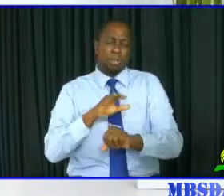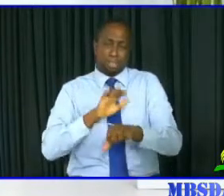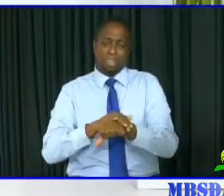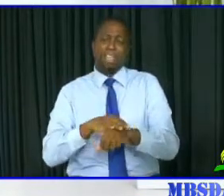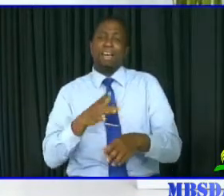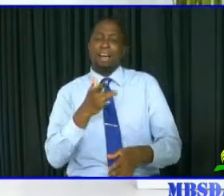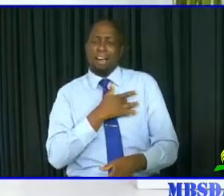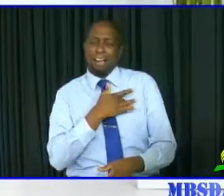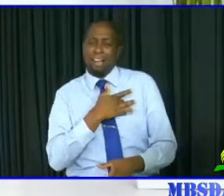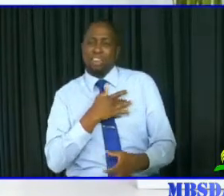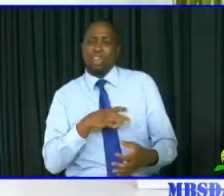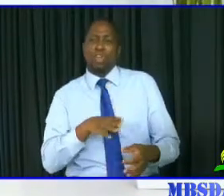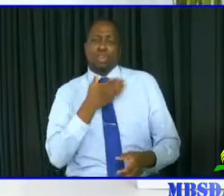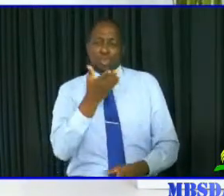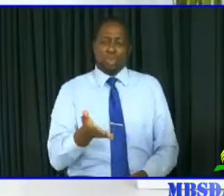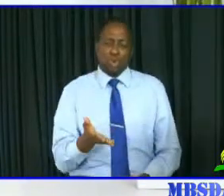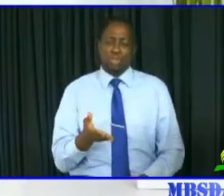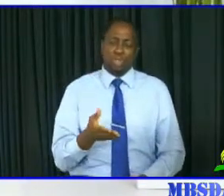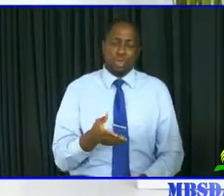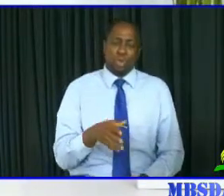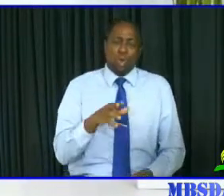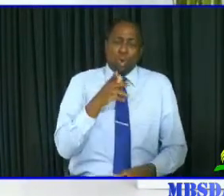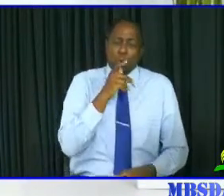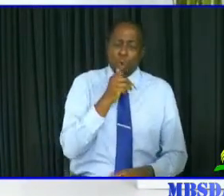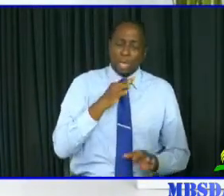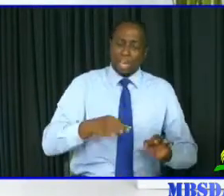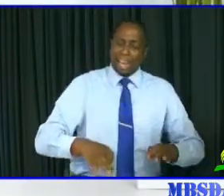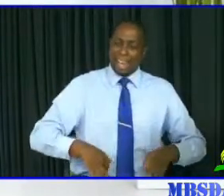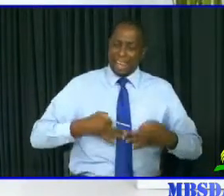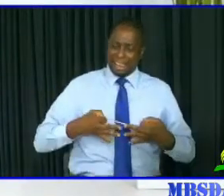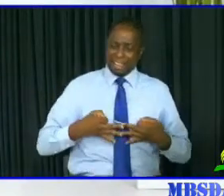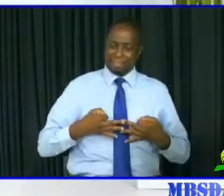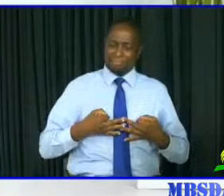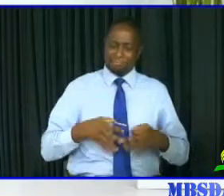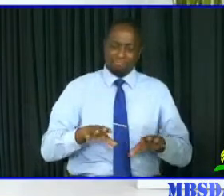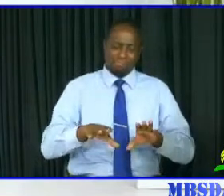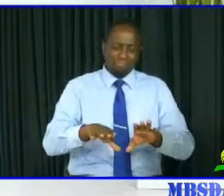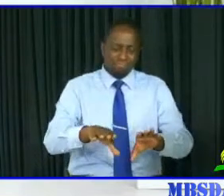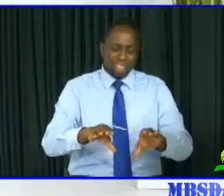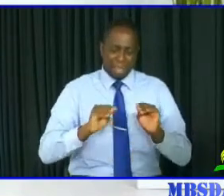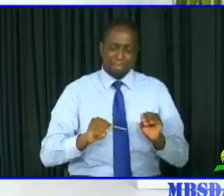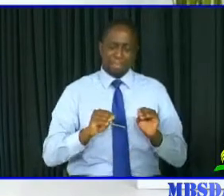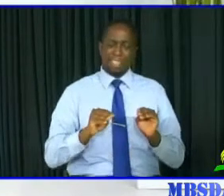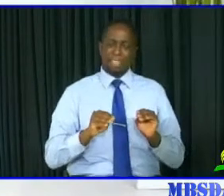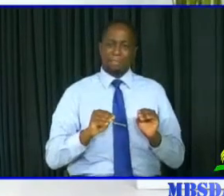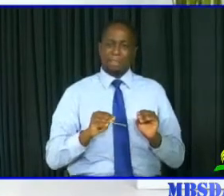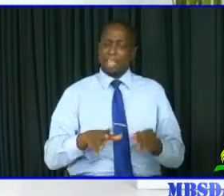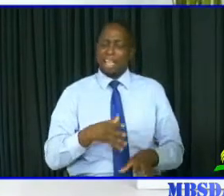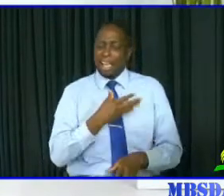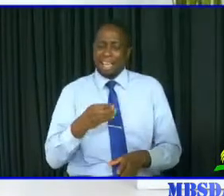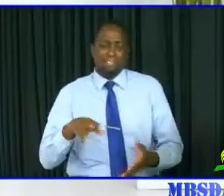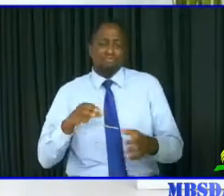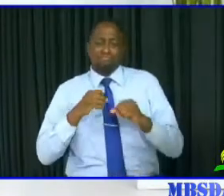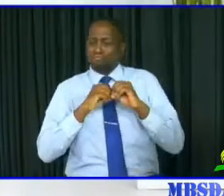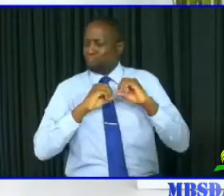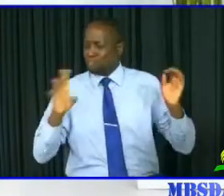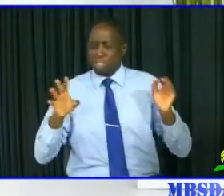of those whose buckets are empty and whose cupboards, Almighty Father, require